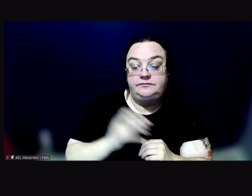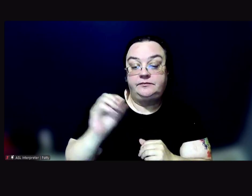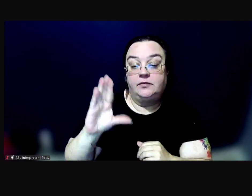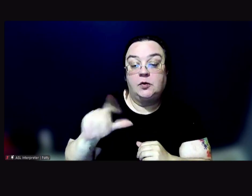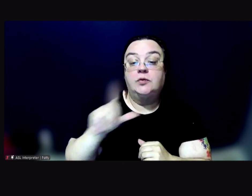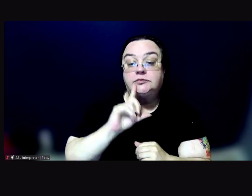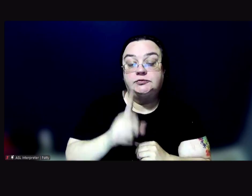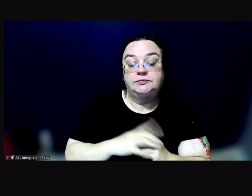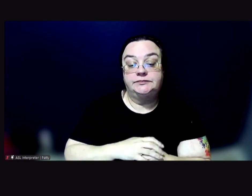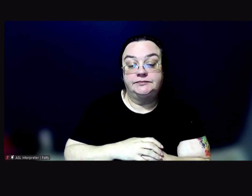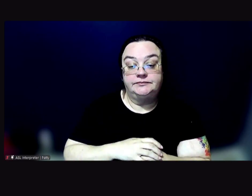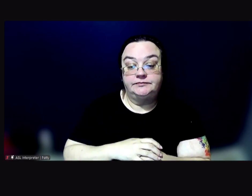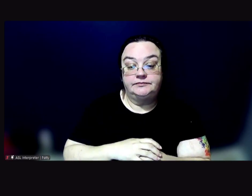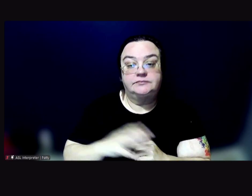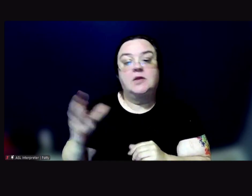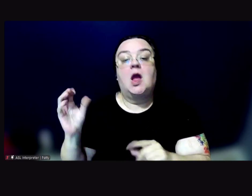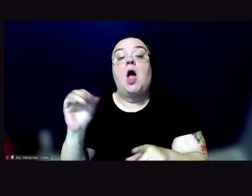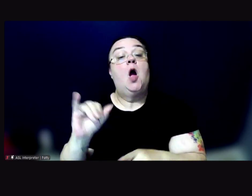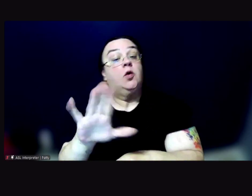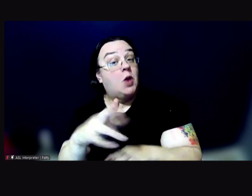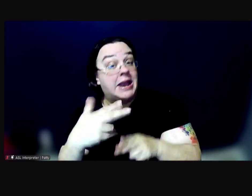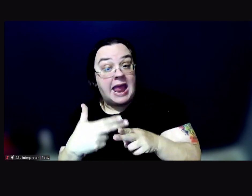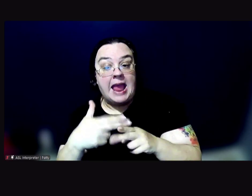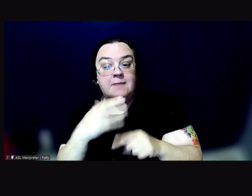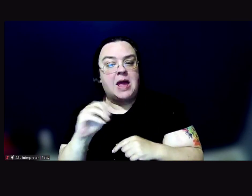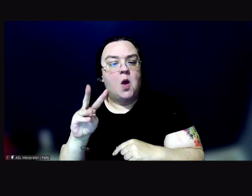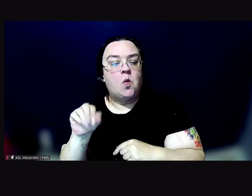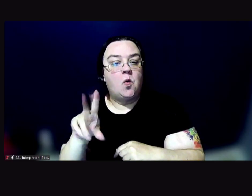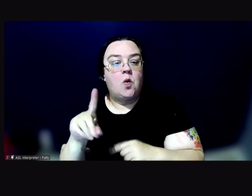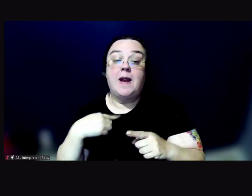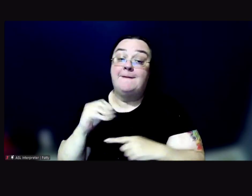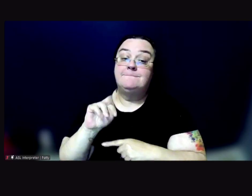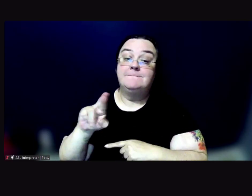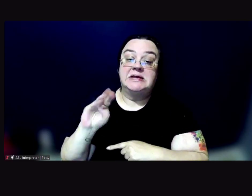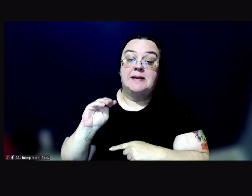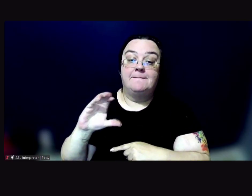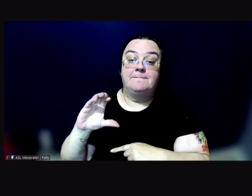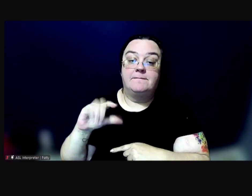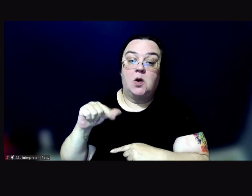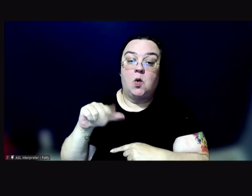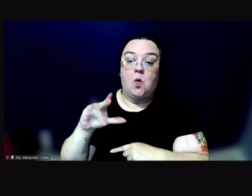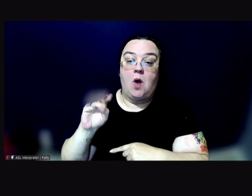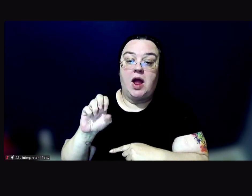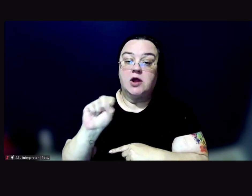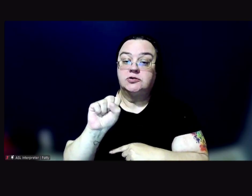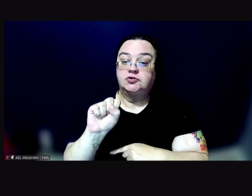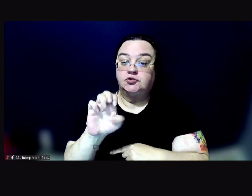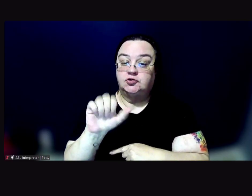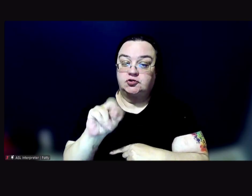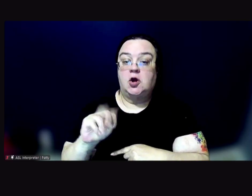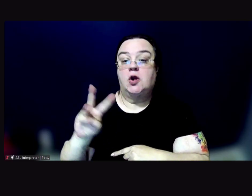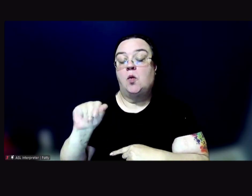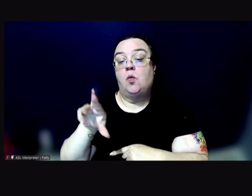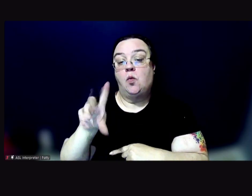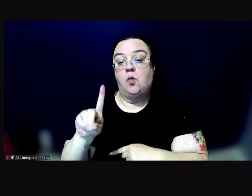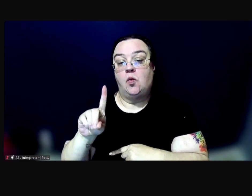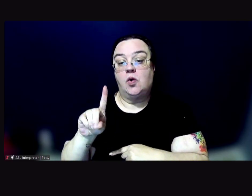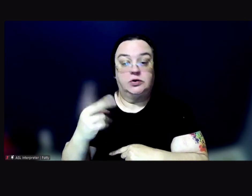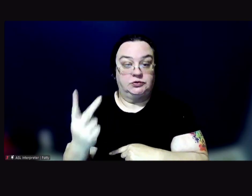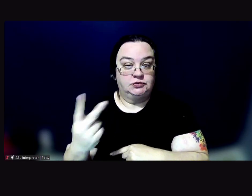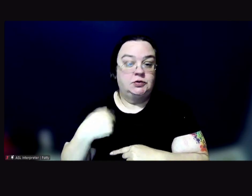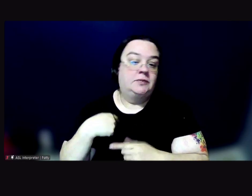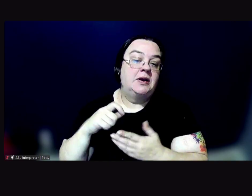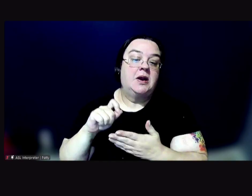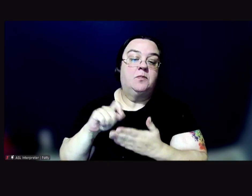thank you for your time. Your name of the Oh. board? Mr. McGuire, Sean, Ward 2, and write in, and I'll leave it at that.